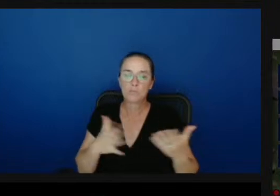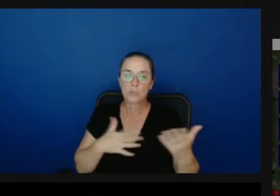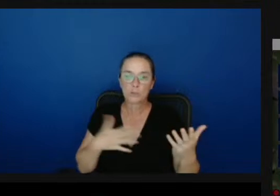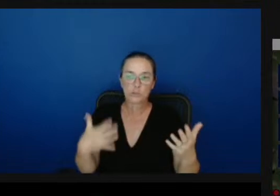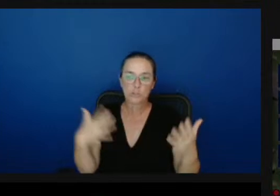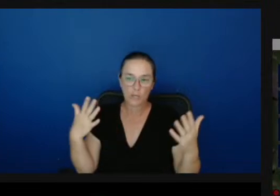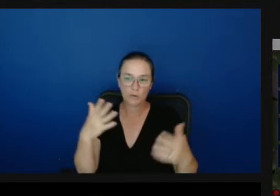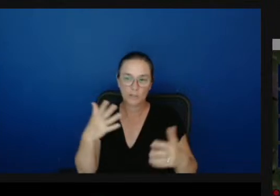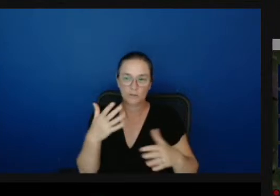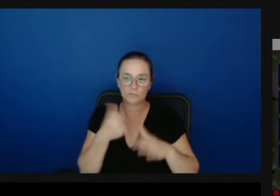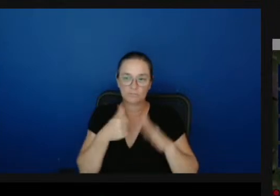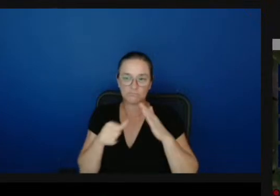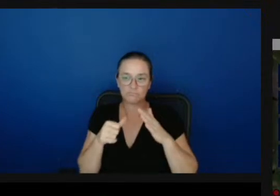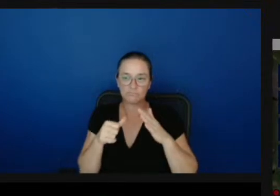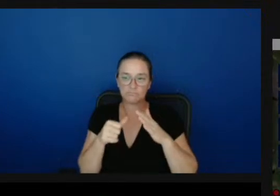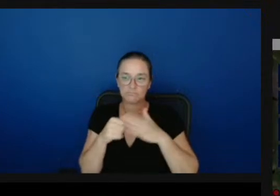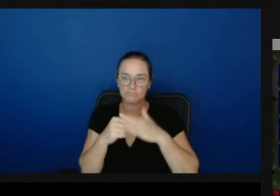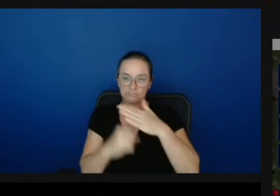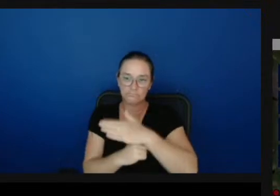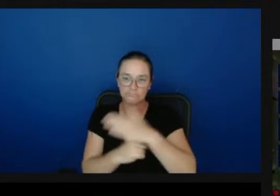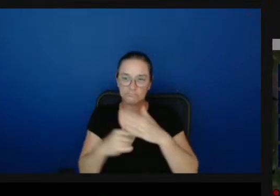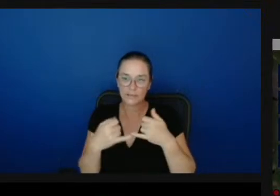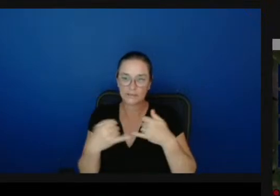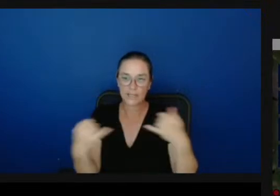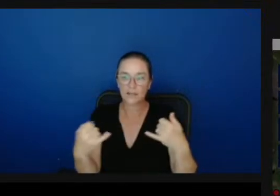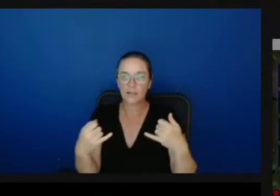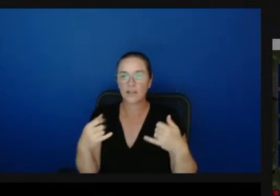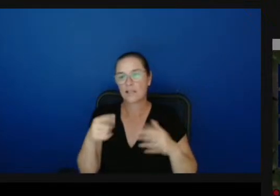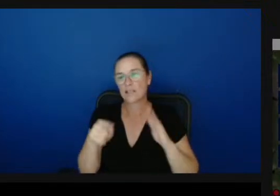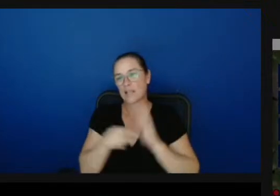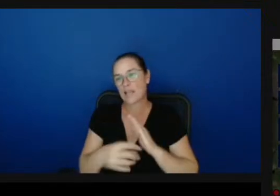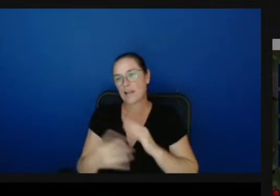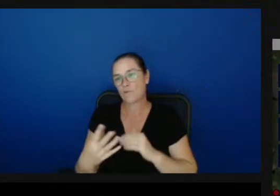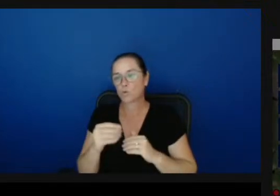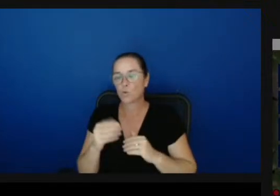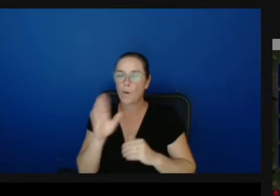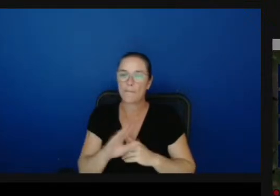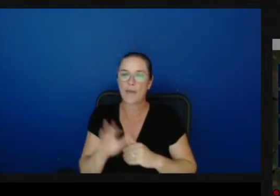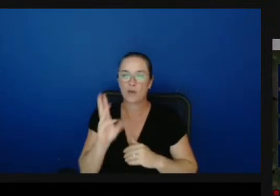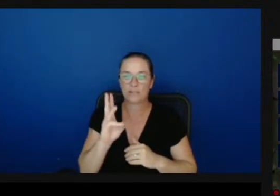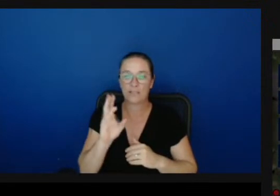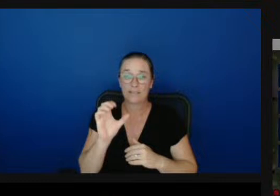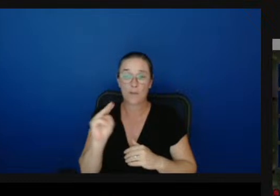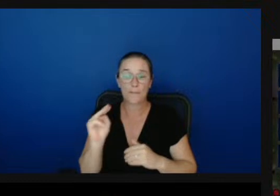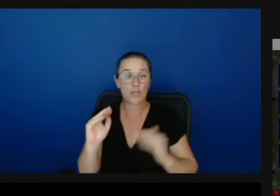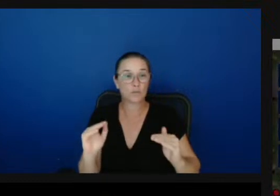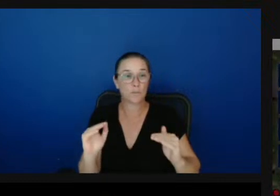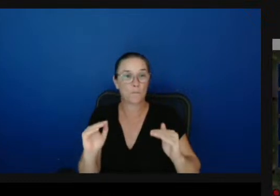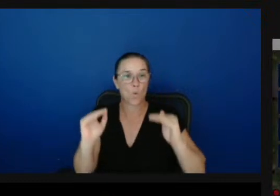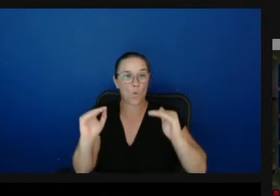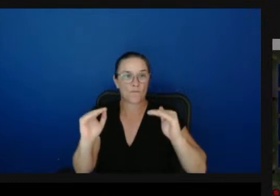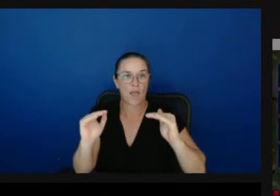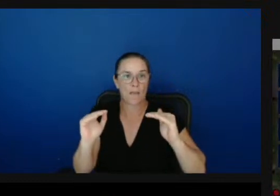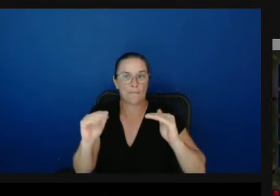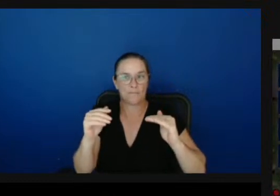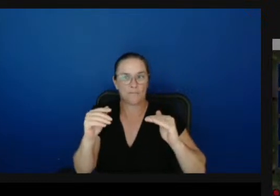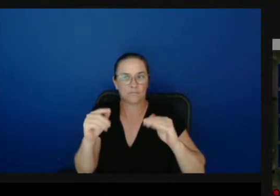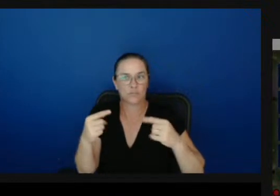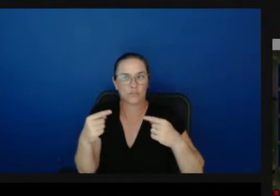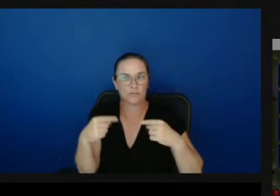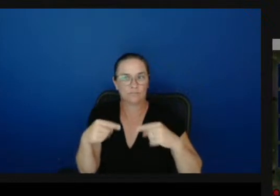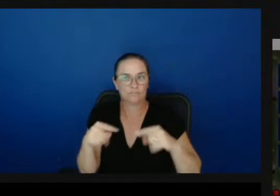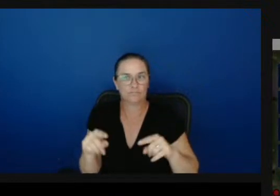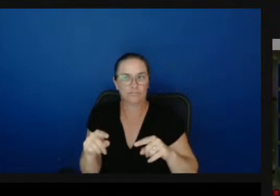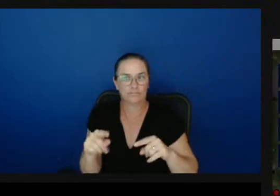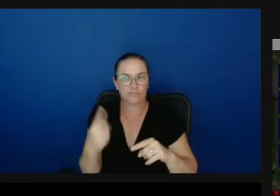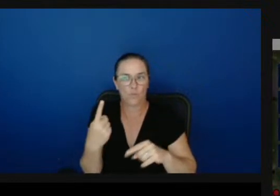baseline. That's at -4. So you're looking at about 6 centimeters of uplift in the last week in this